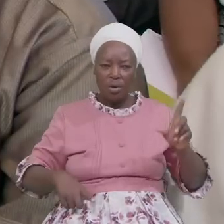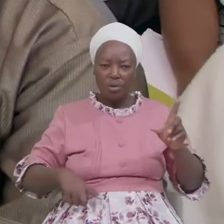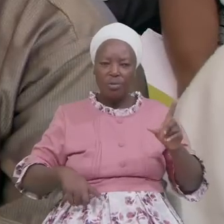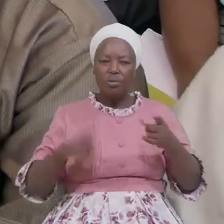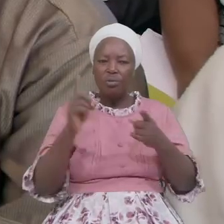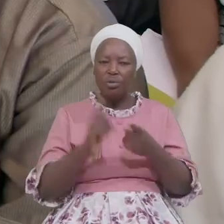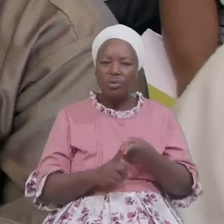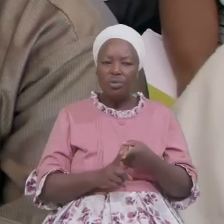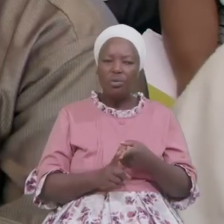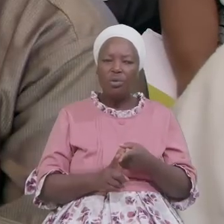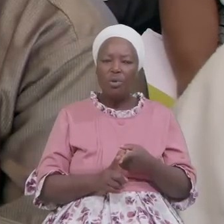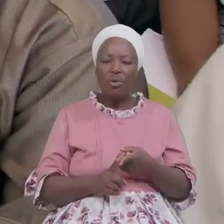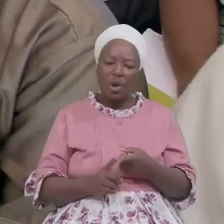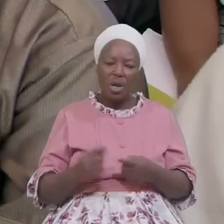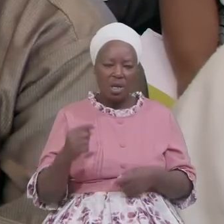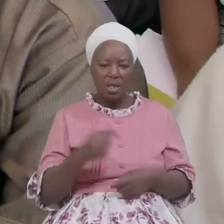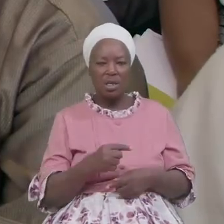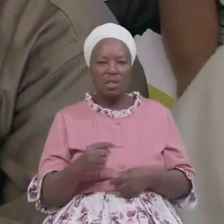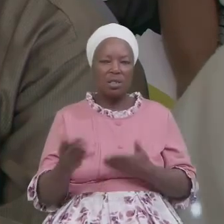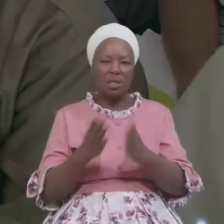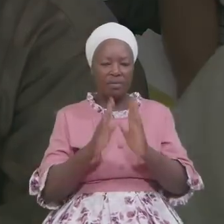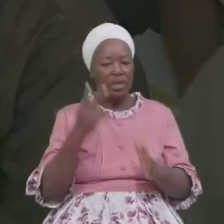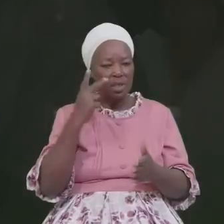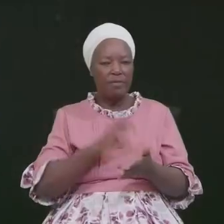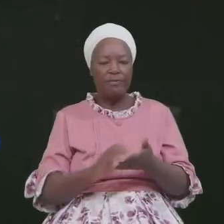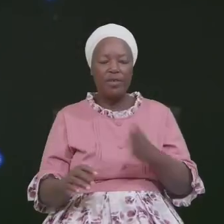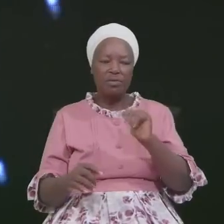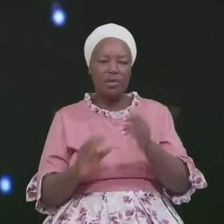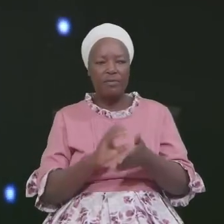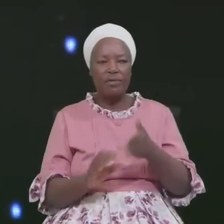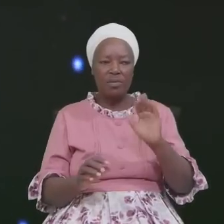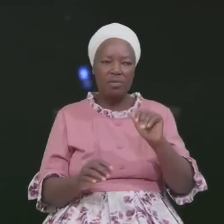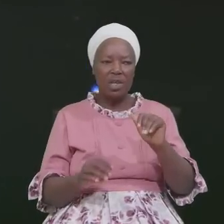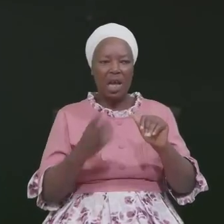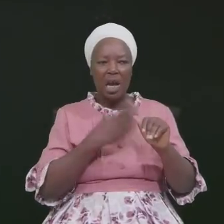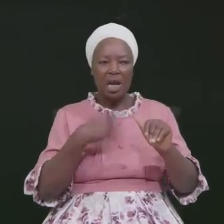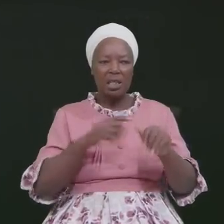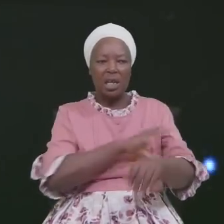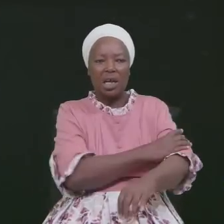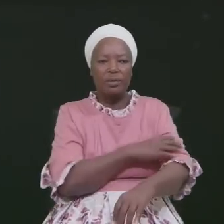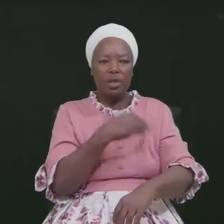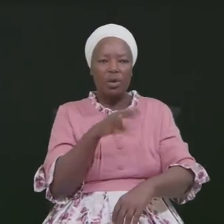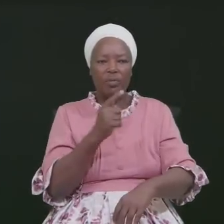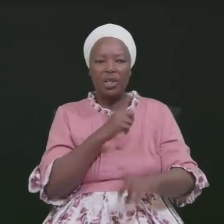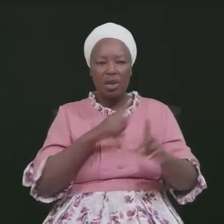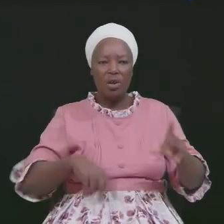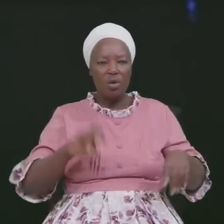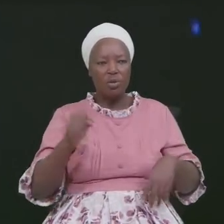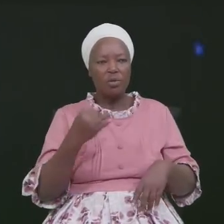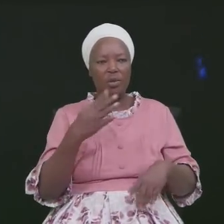unto his servant? Look at verse 15. Verse 15, and the captain of the Lord's